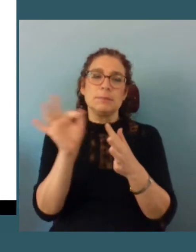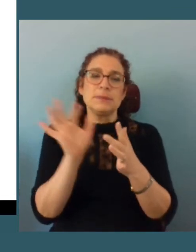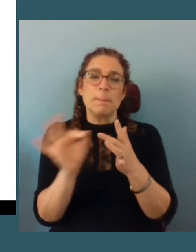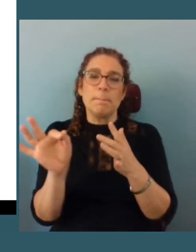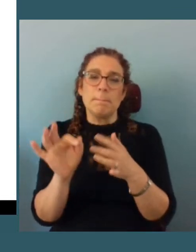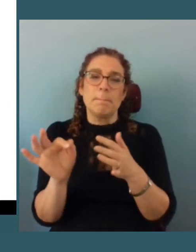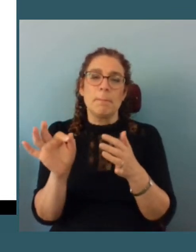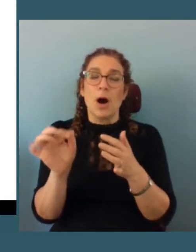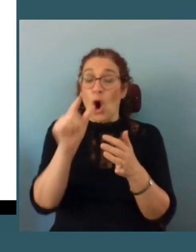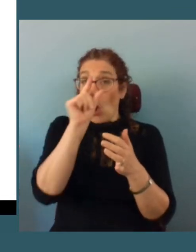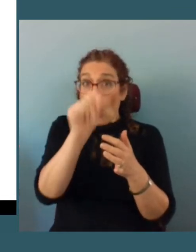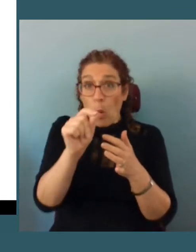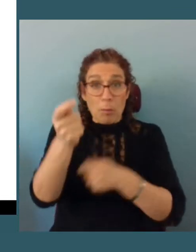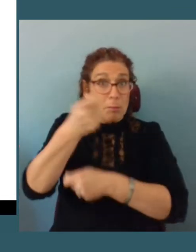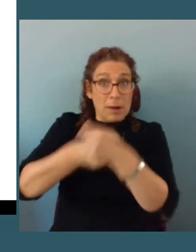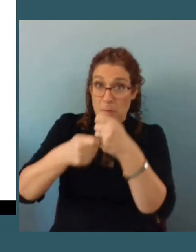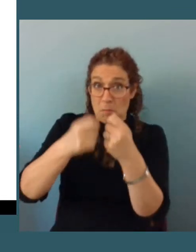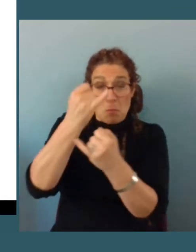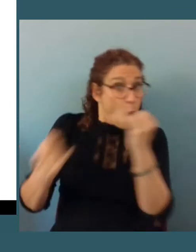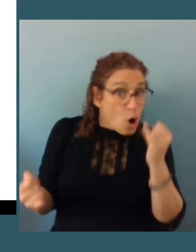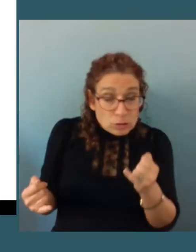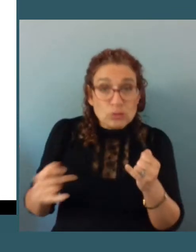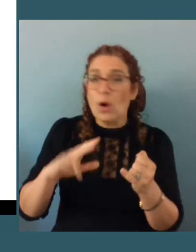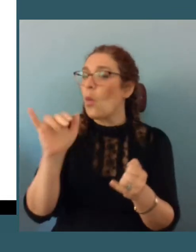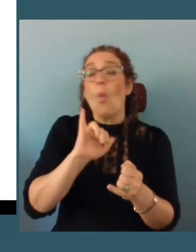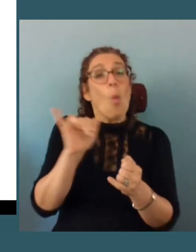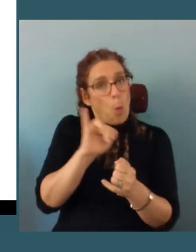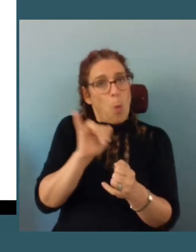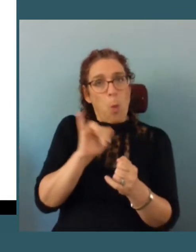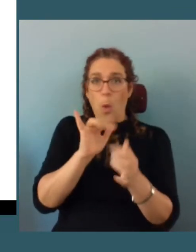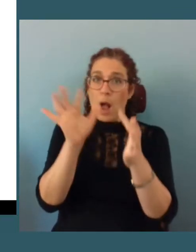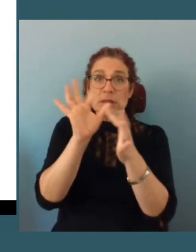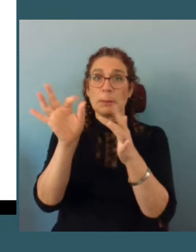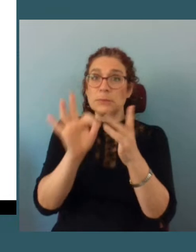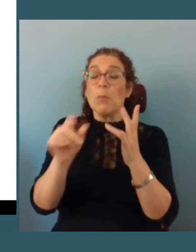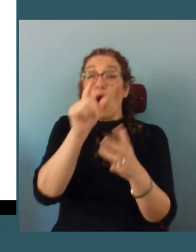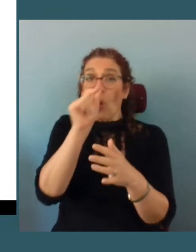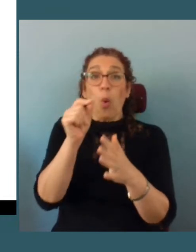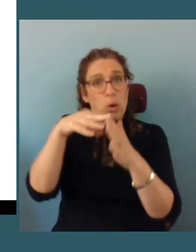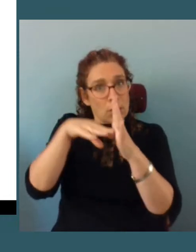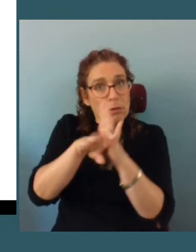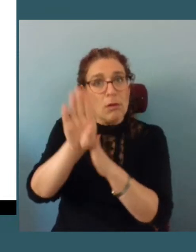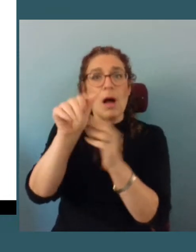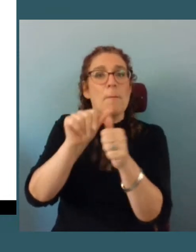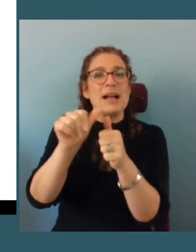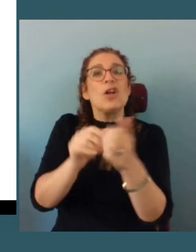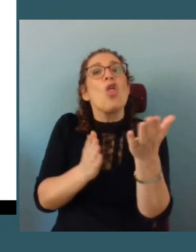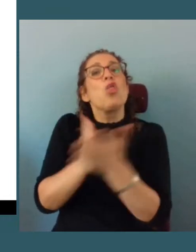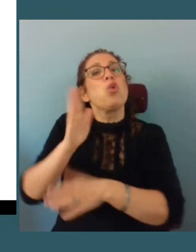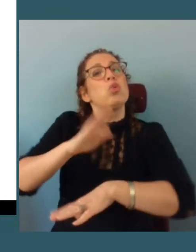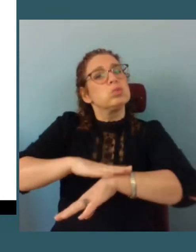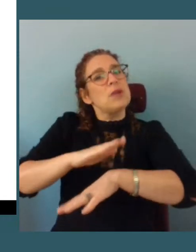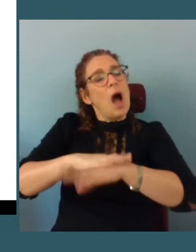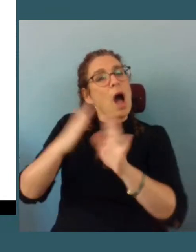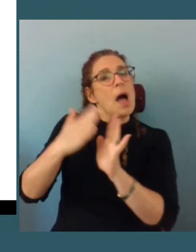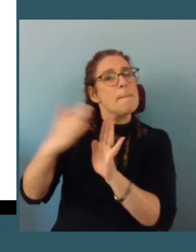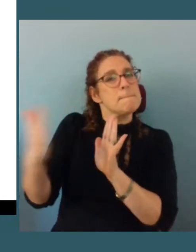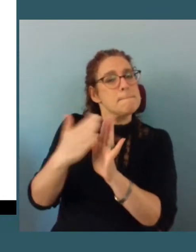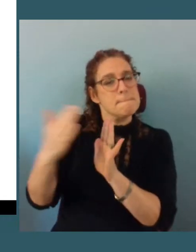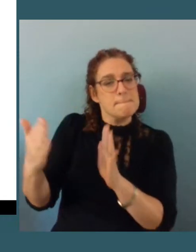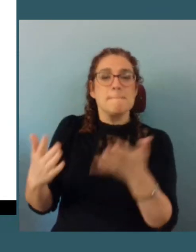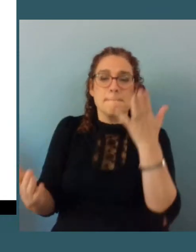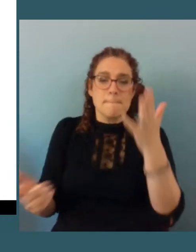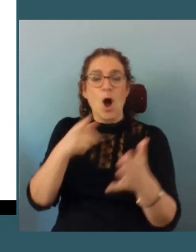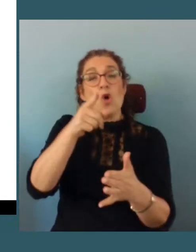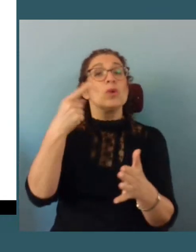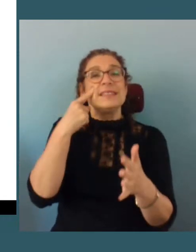worse, but equally, I think, a lot of the time symptoms could just get better with time. So if you look at the study called the EAT study, which